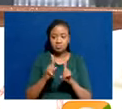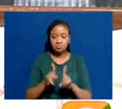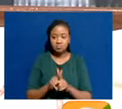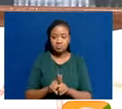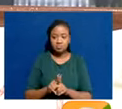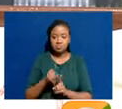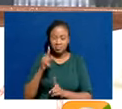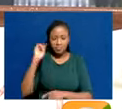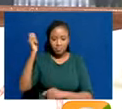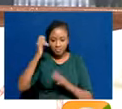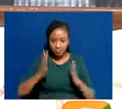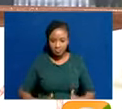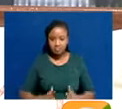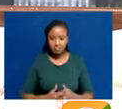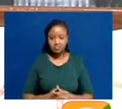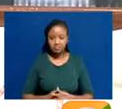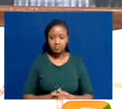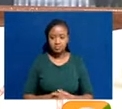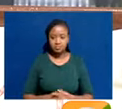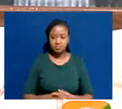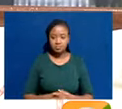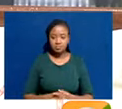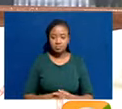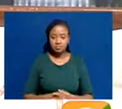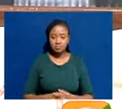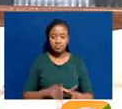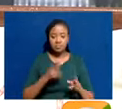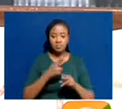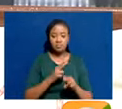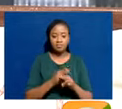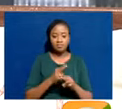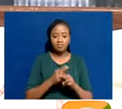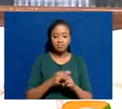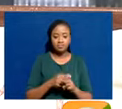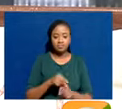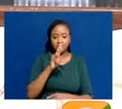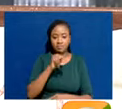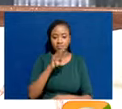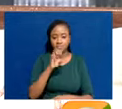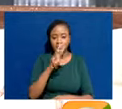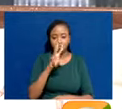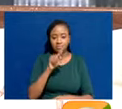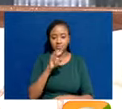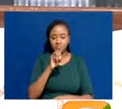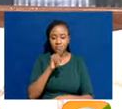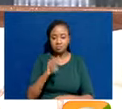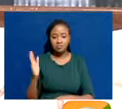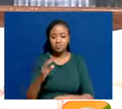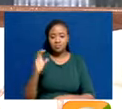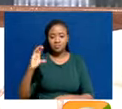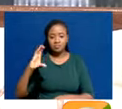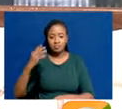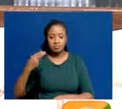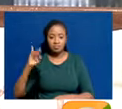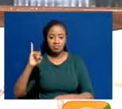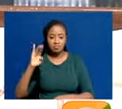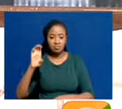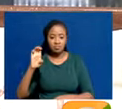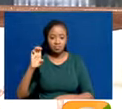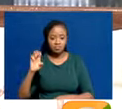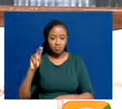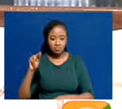And he's a Kenyan. Wow. Professor Washington Yoto Ochieng. And so we're exploring there now the economics of moving